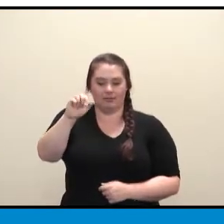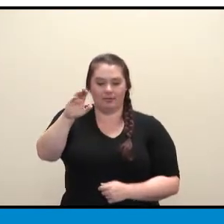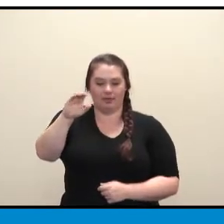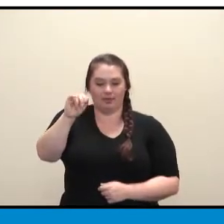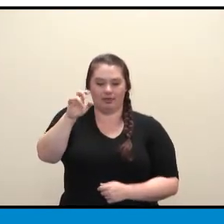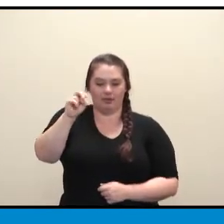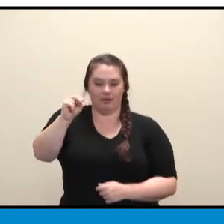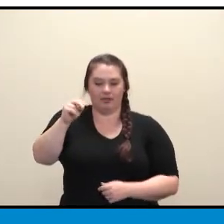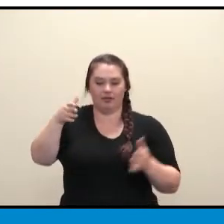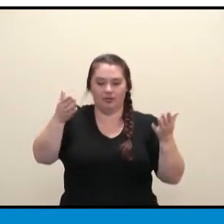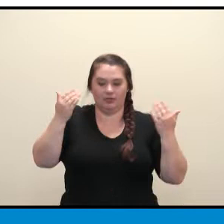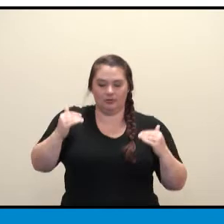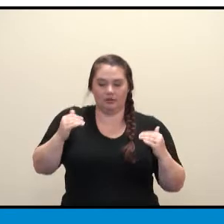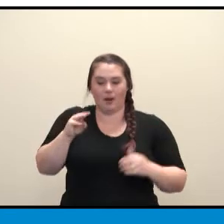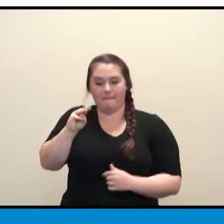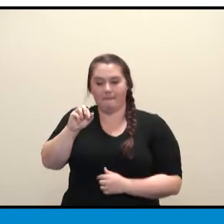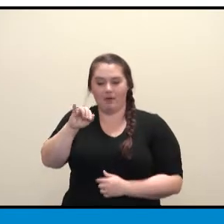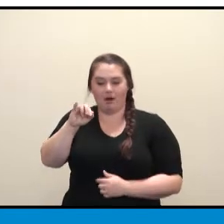Jordan Diaz.